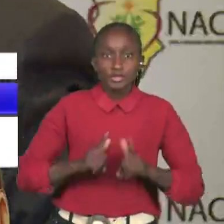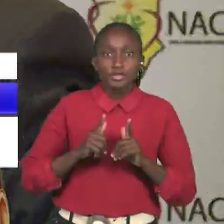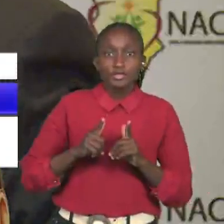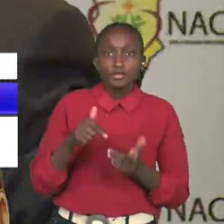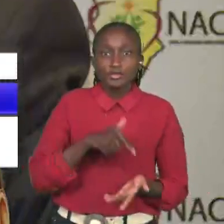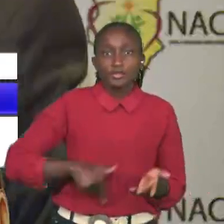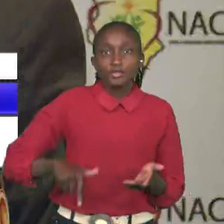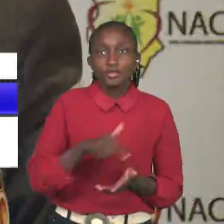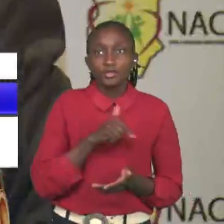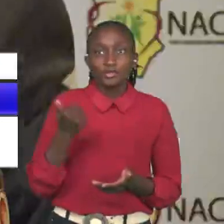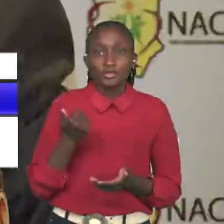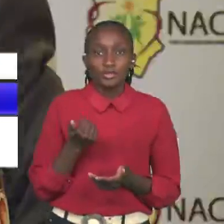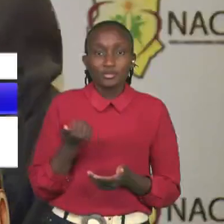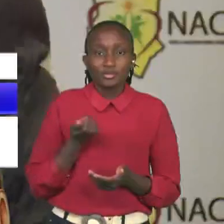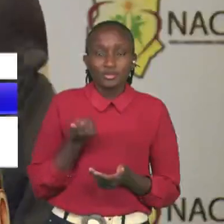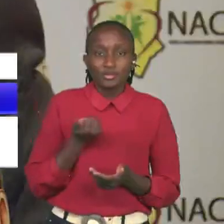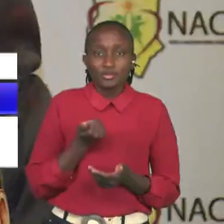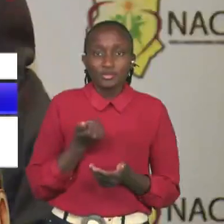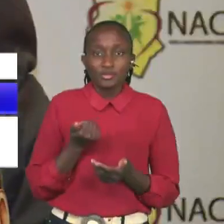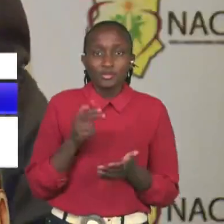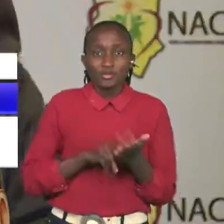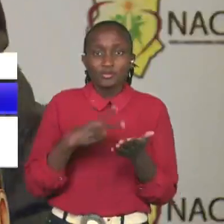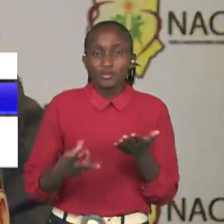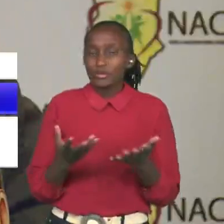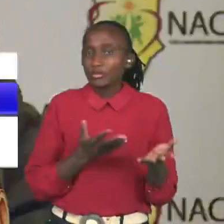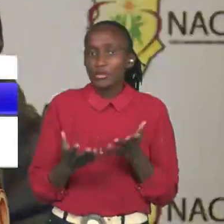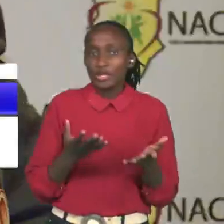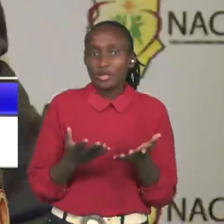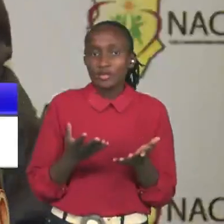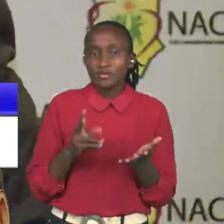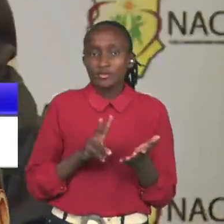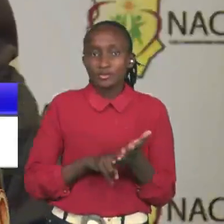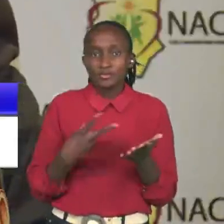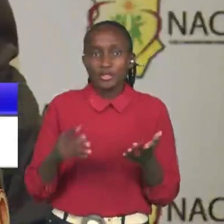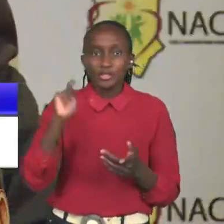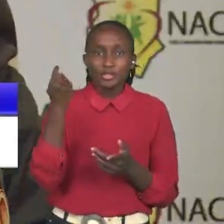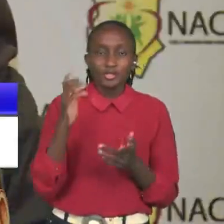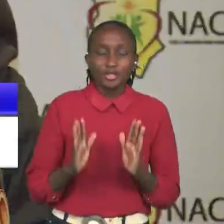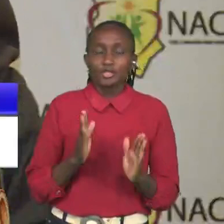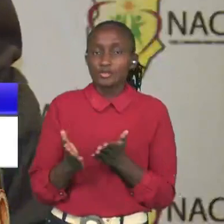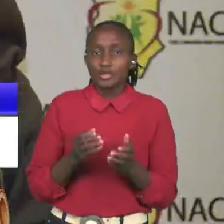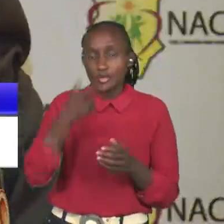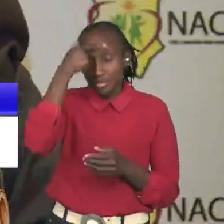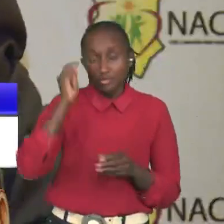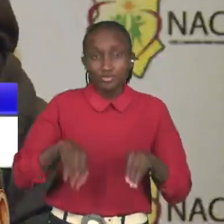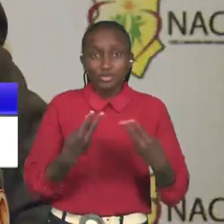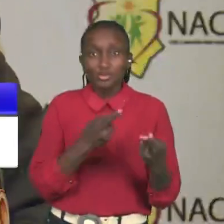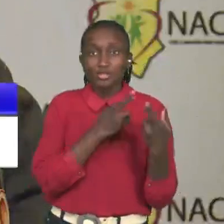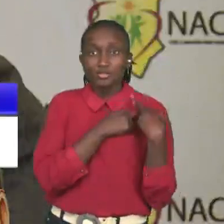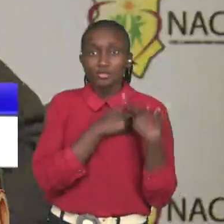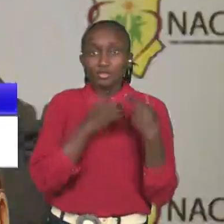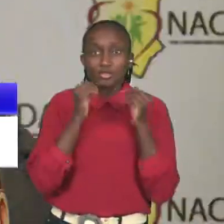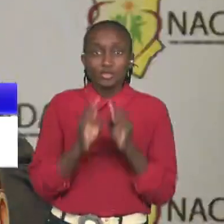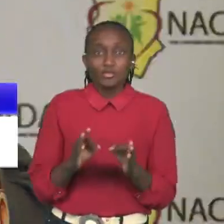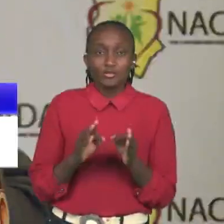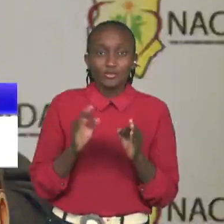tell our guns to one, where have you failed you, DCI? Tell Kenyans. Because you have been given a responsibility, and if it's not up to you,